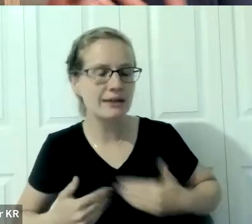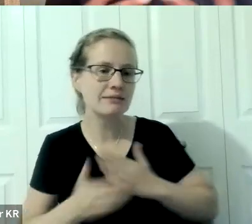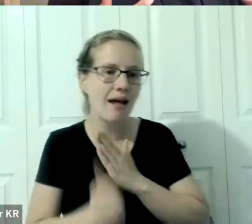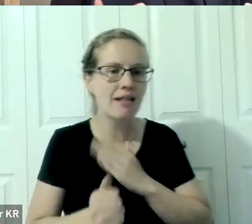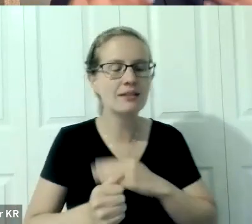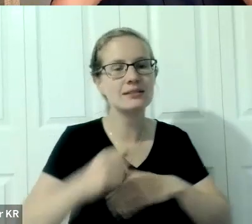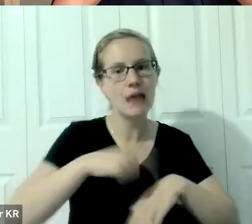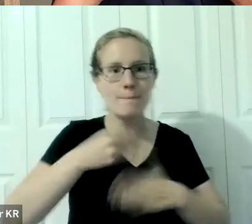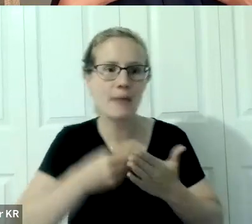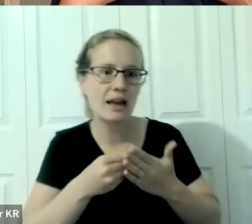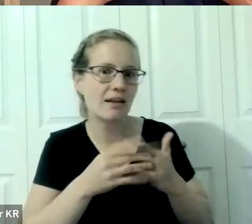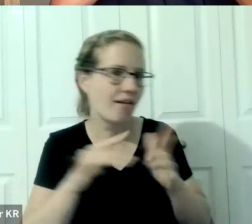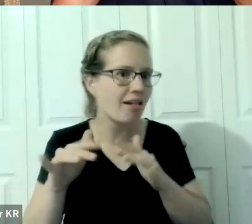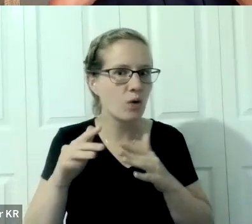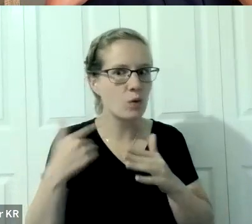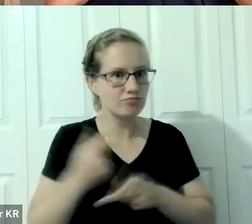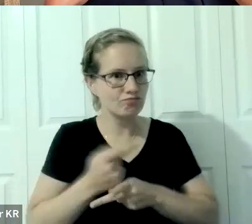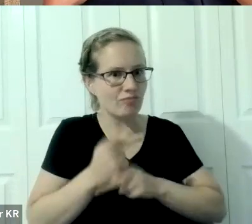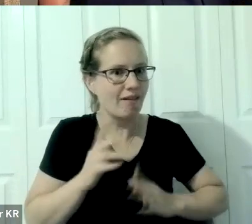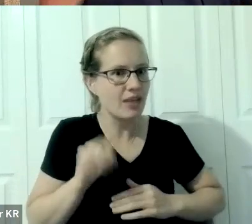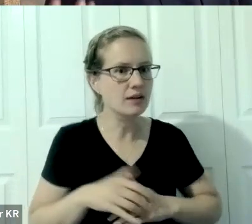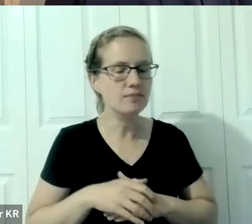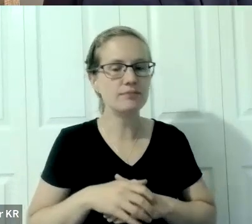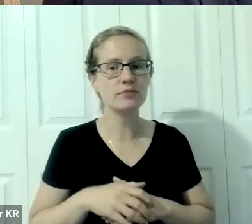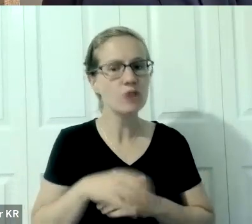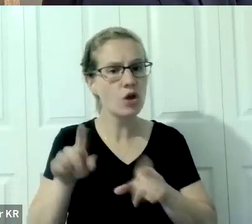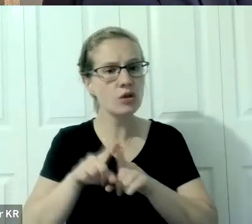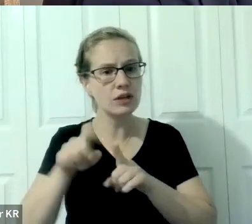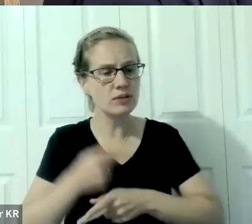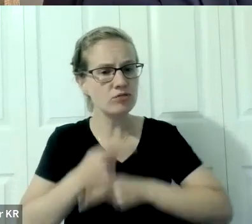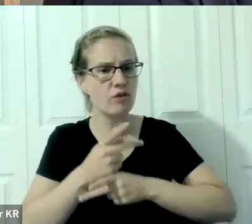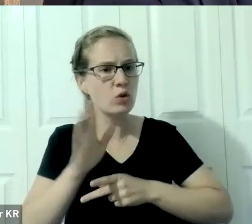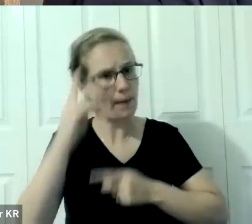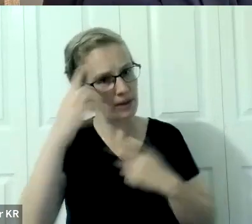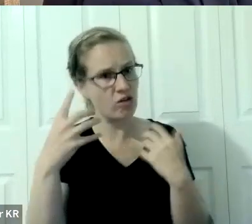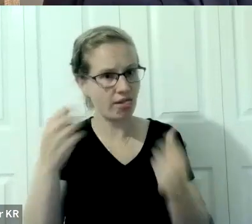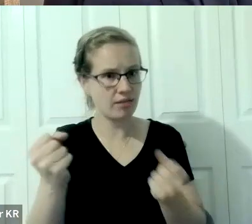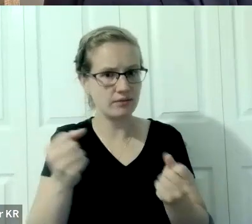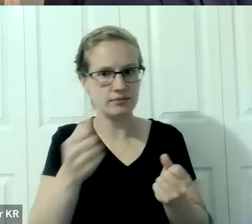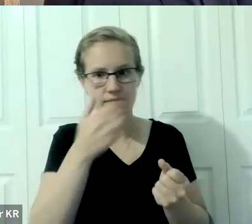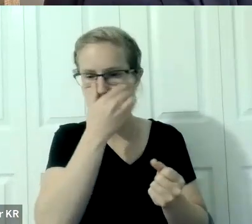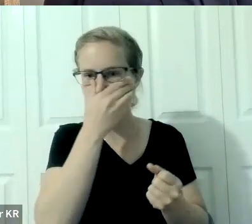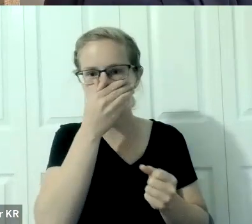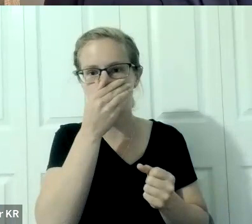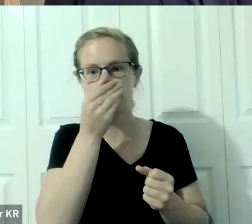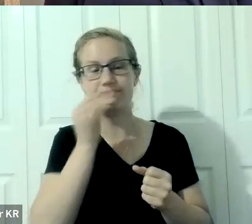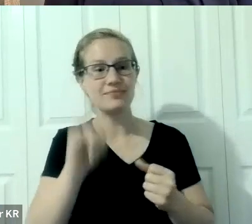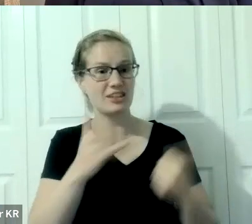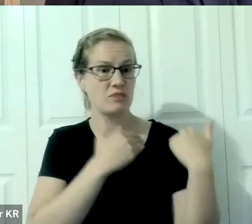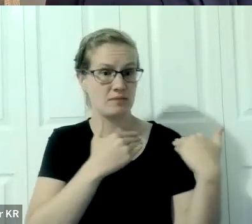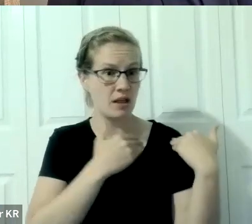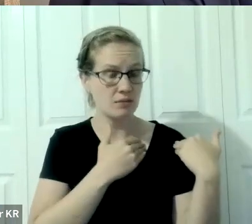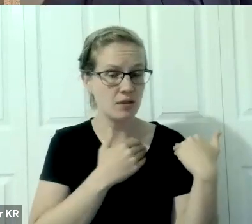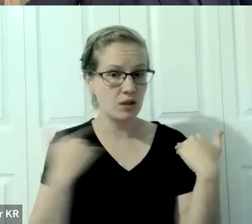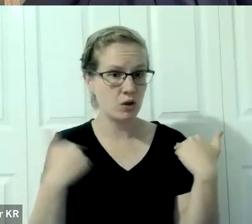money, treasure, all that stuff. And so, like, you need to also be a steward of your mental health. And that's a responsibility that we have.